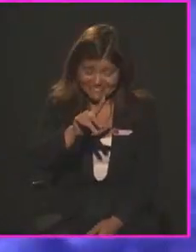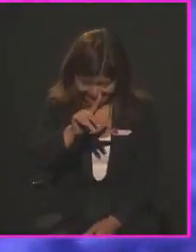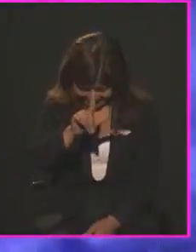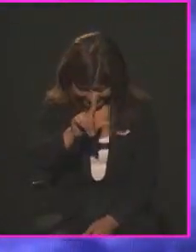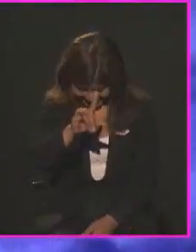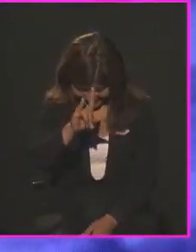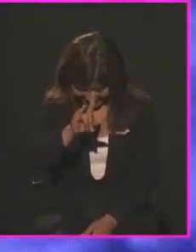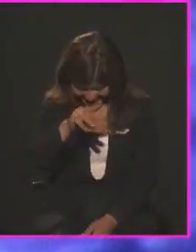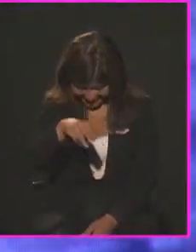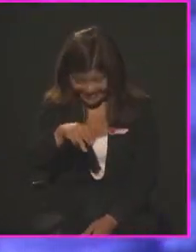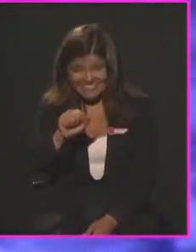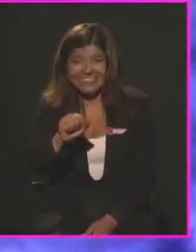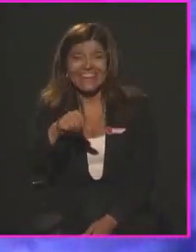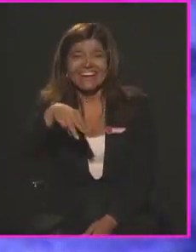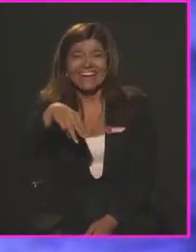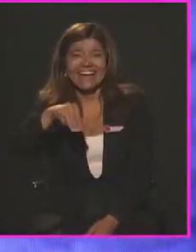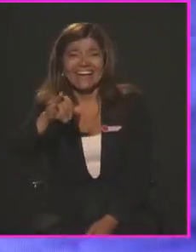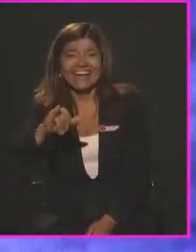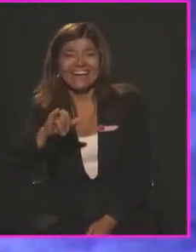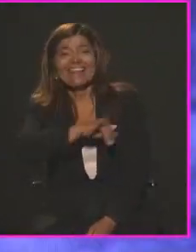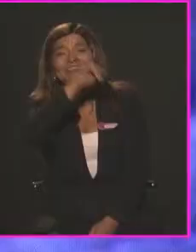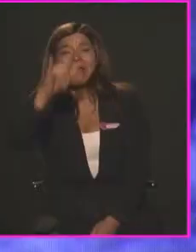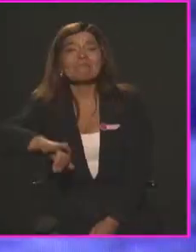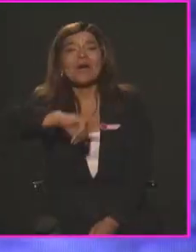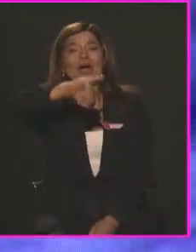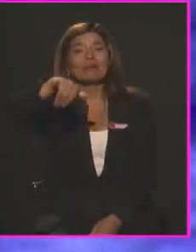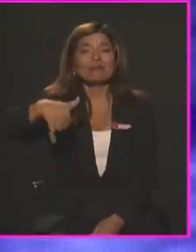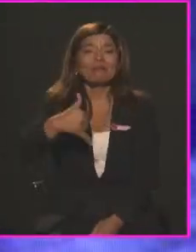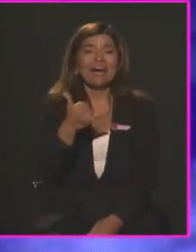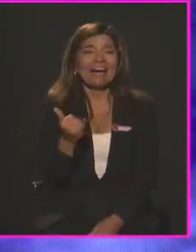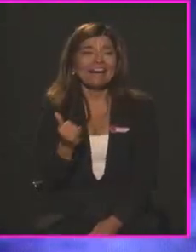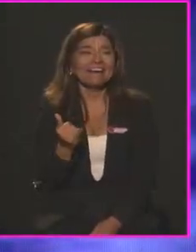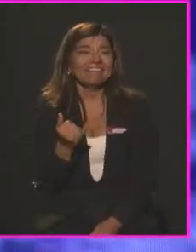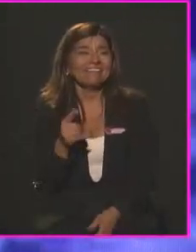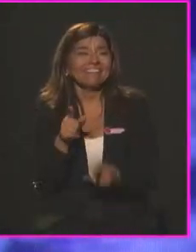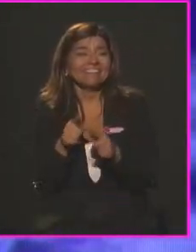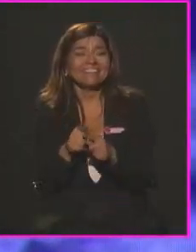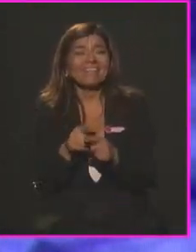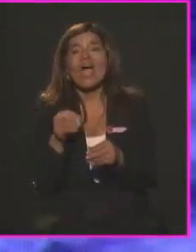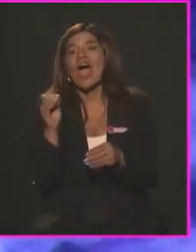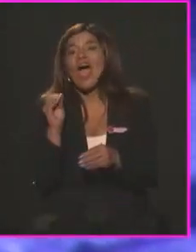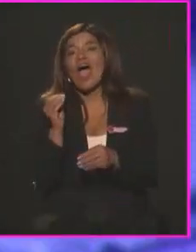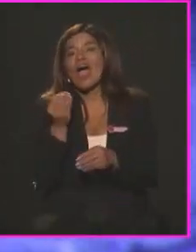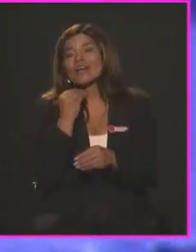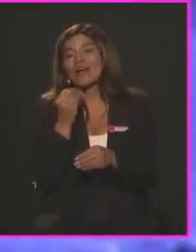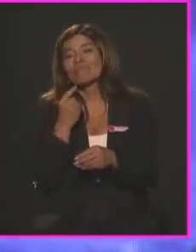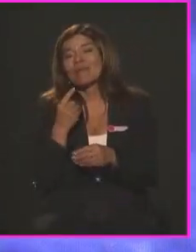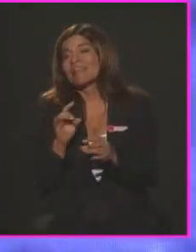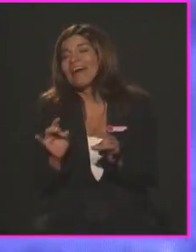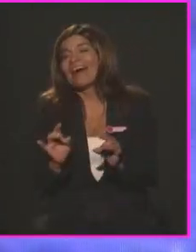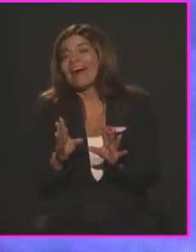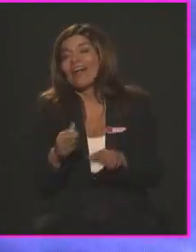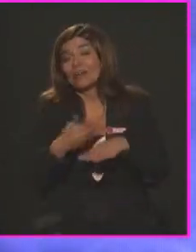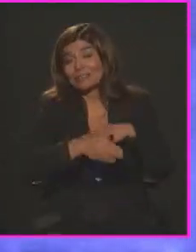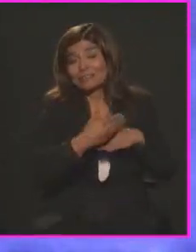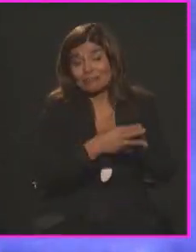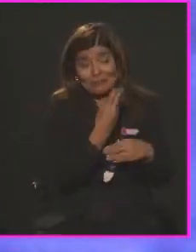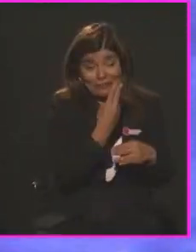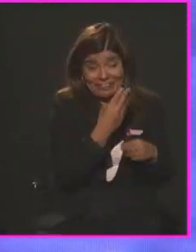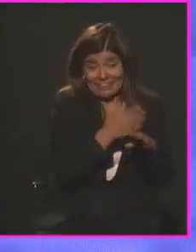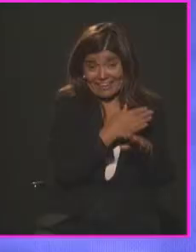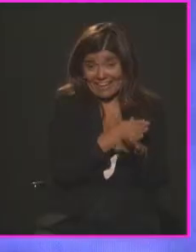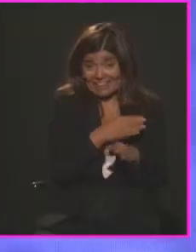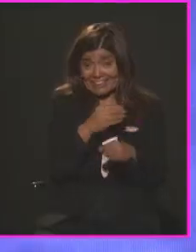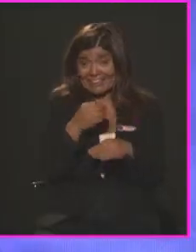on jueves you make dinner from the food from those 3 nights, lumami. So I love it, and I'm going to